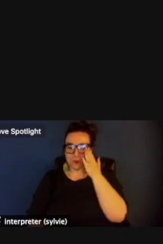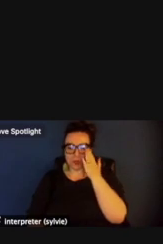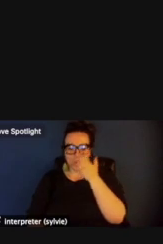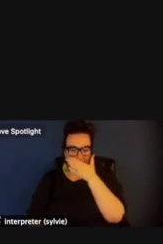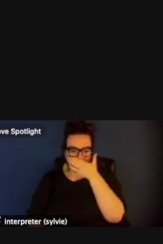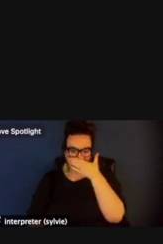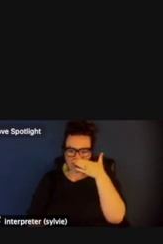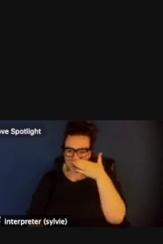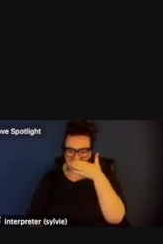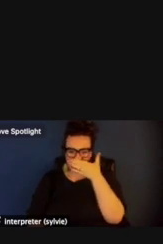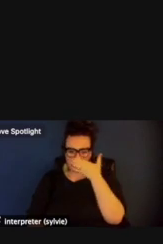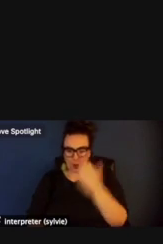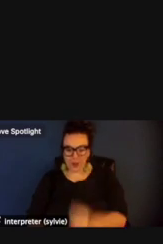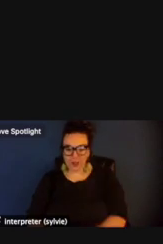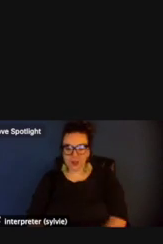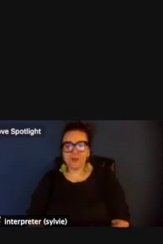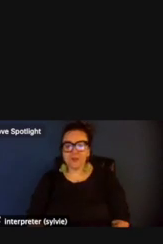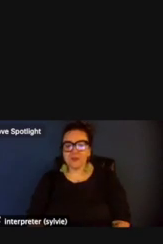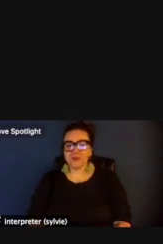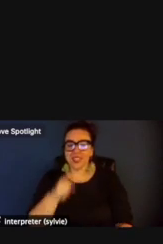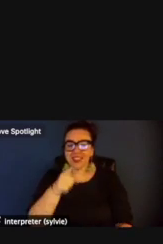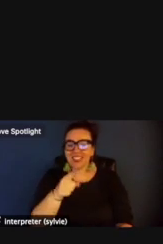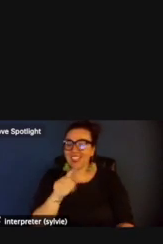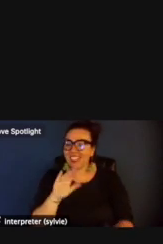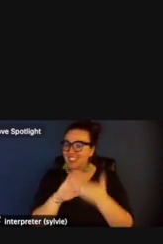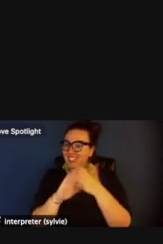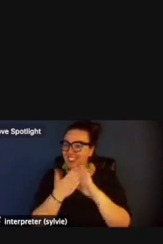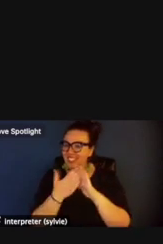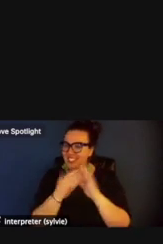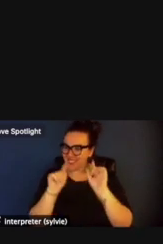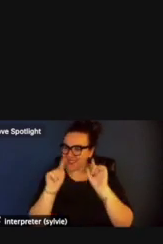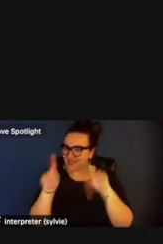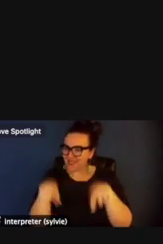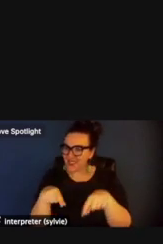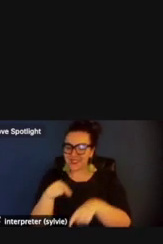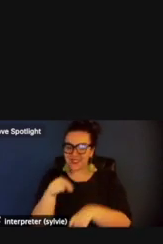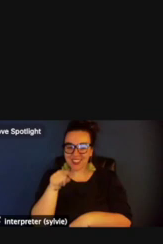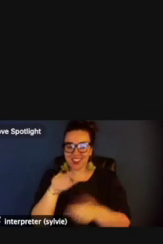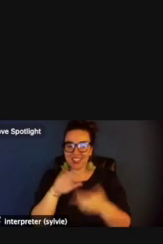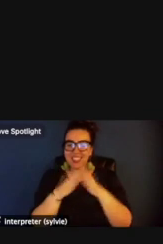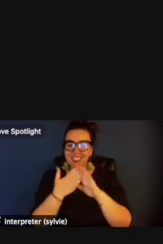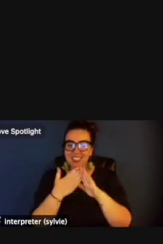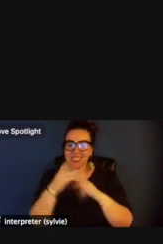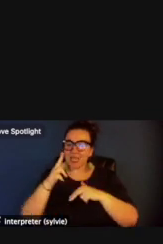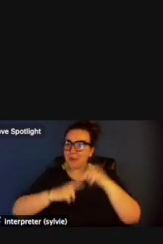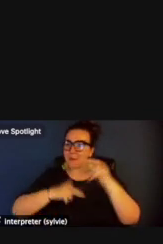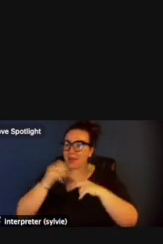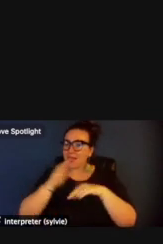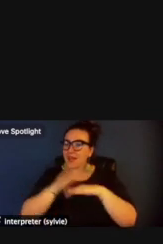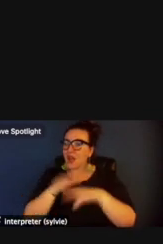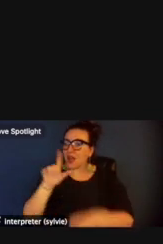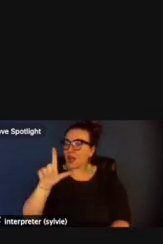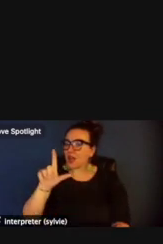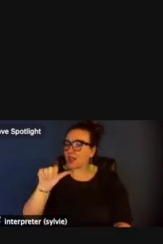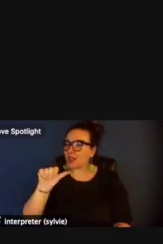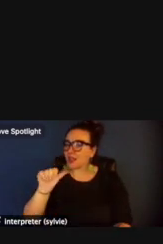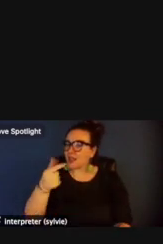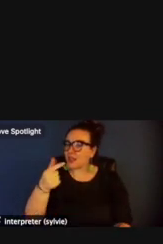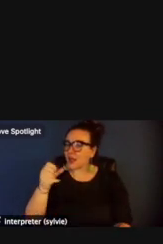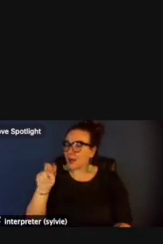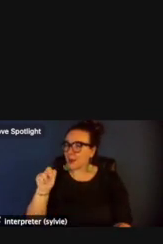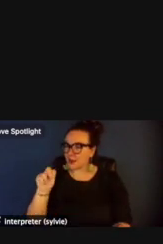This is so cool. This is the city that we went to. And this city is built on a lagoon, which is a body of